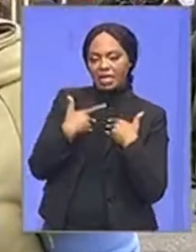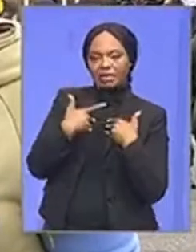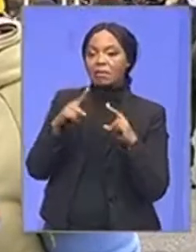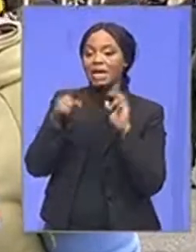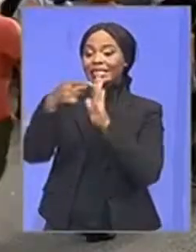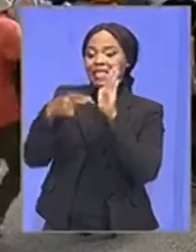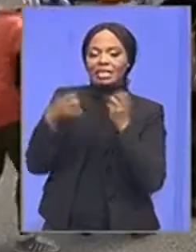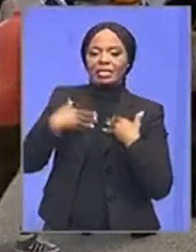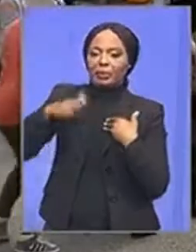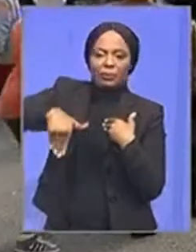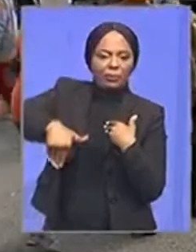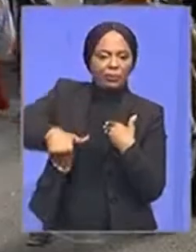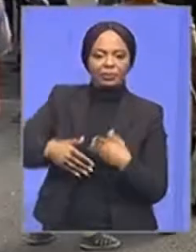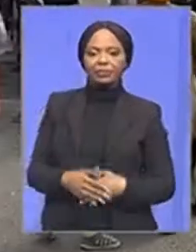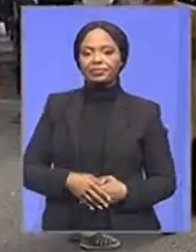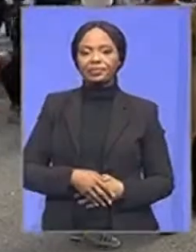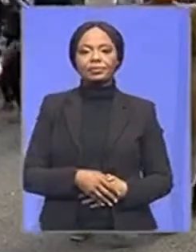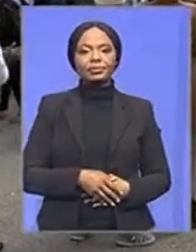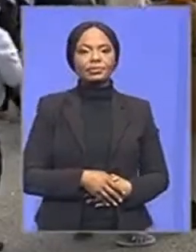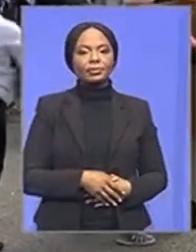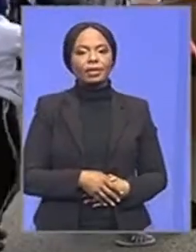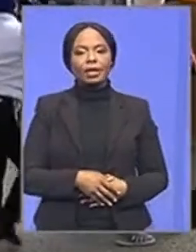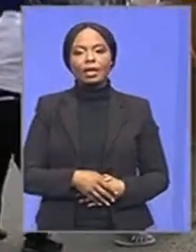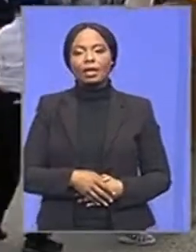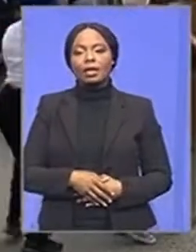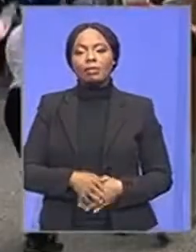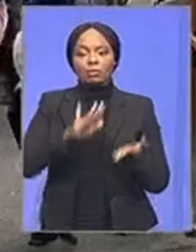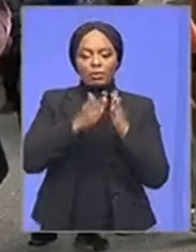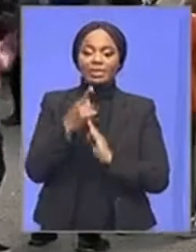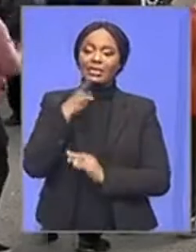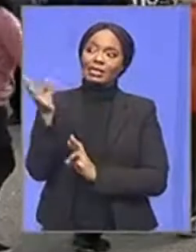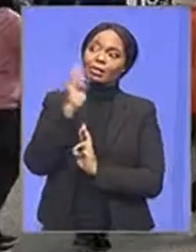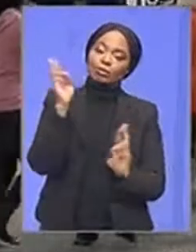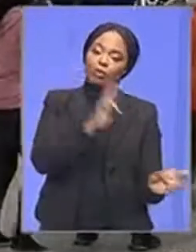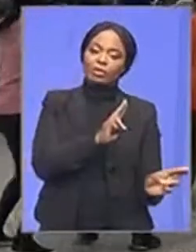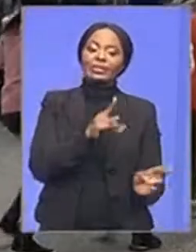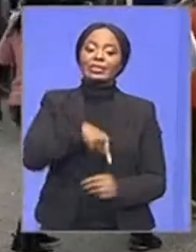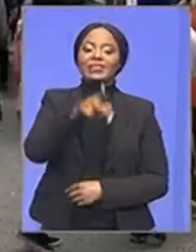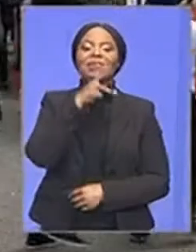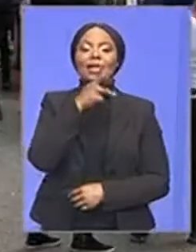us the date. Badudi ba lebeletse gore ba arabiwe ka labotlhano gomme go fitlhelwe le